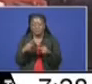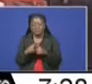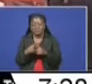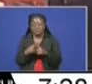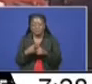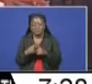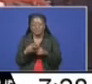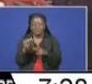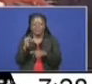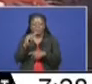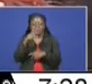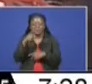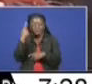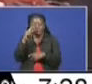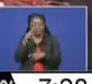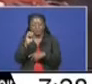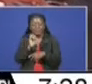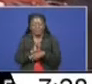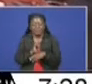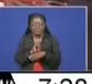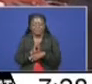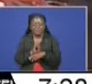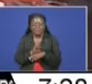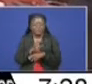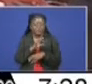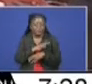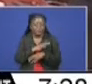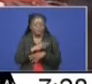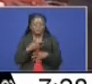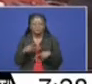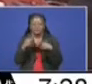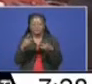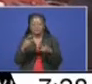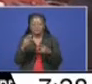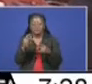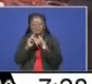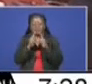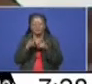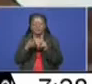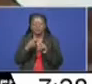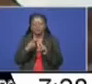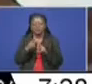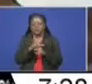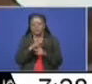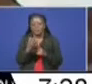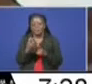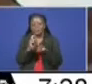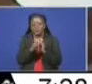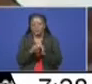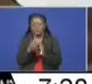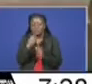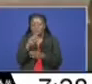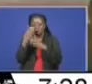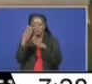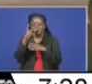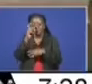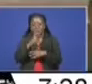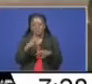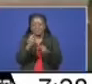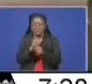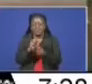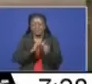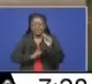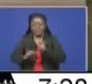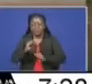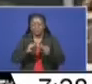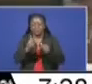Karasia Forbes, presented a solution to climate change and says the Bahamas needs to take action before climate change destroys